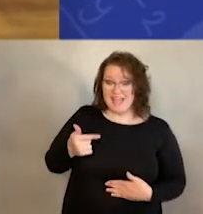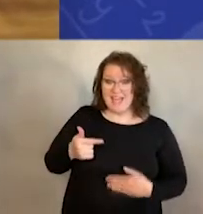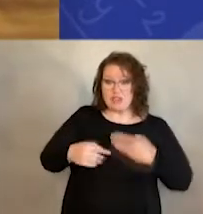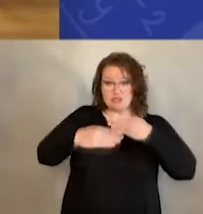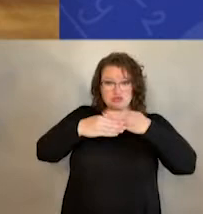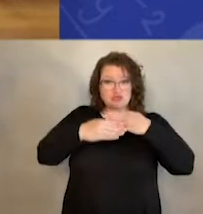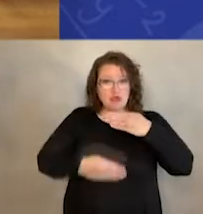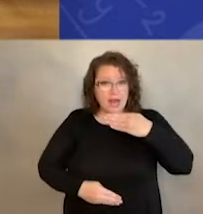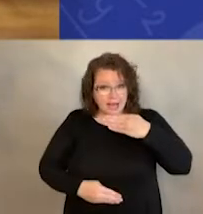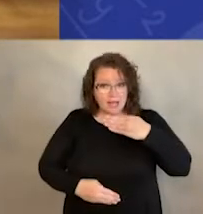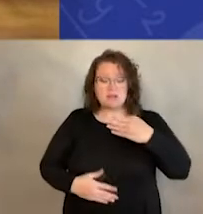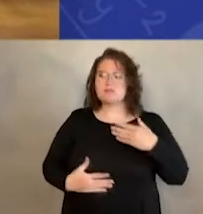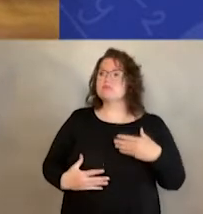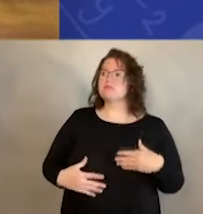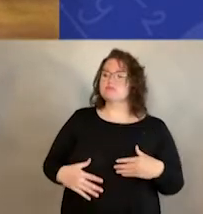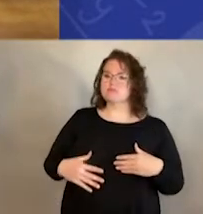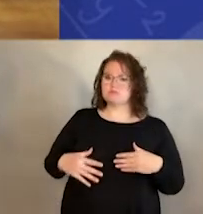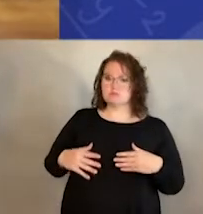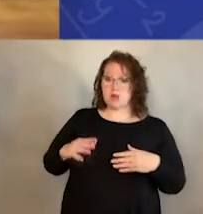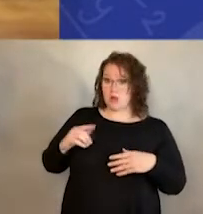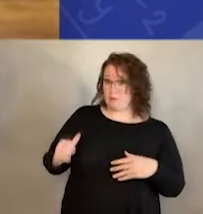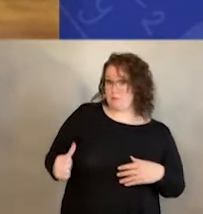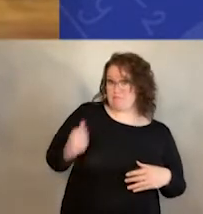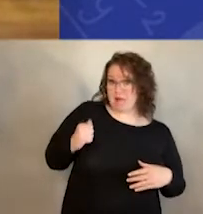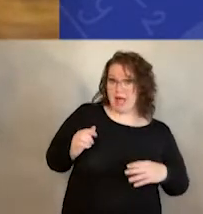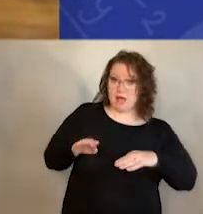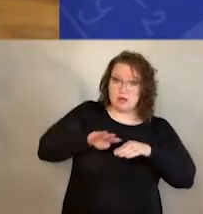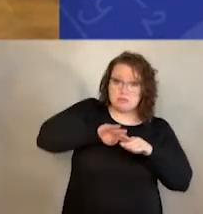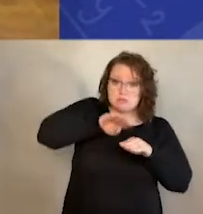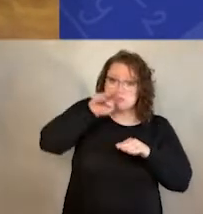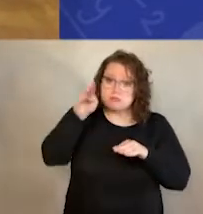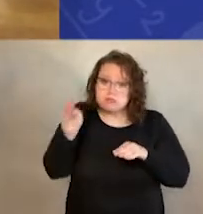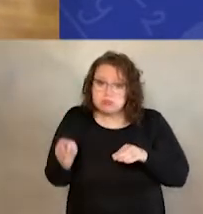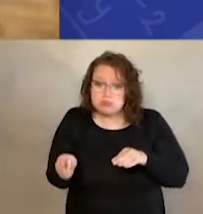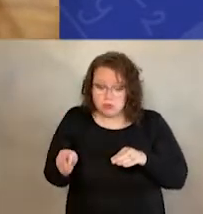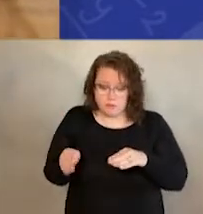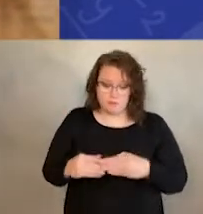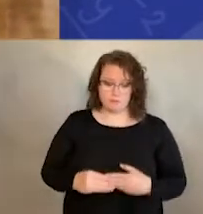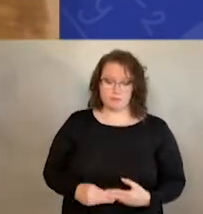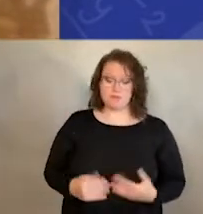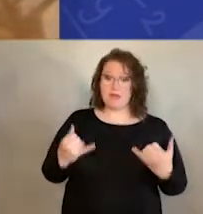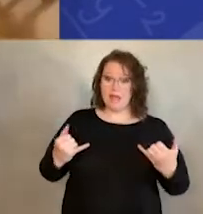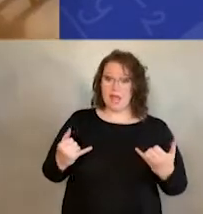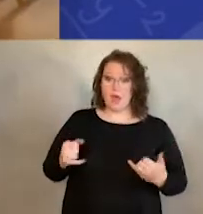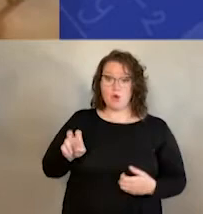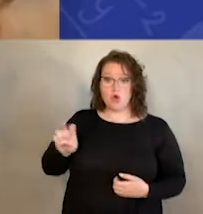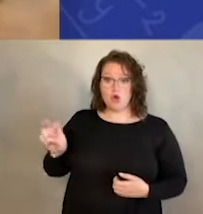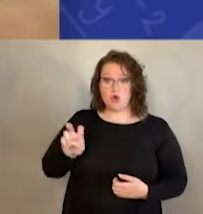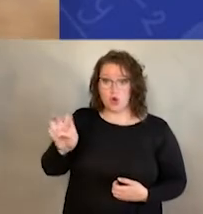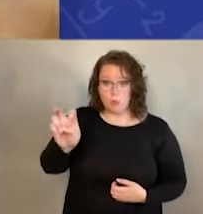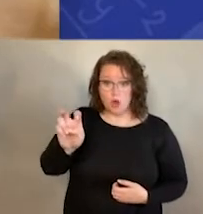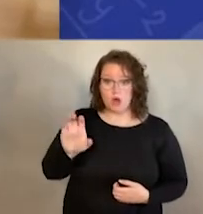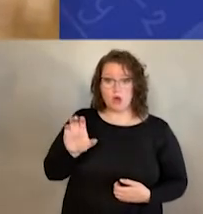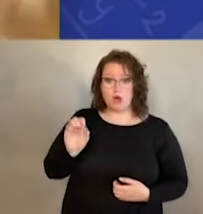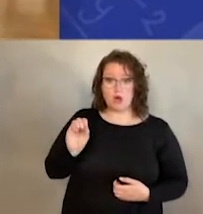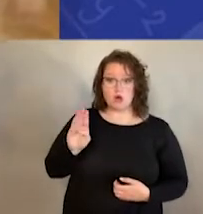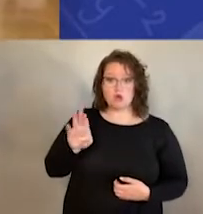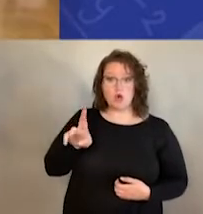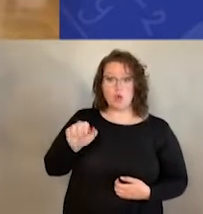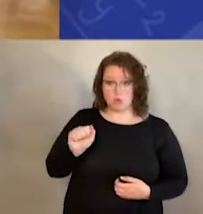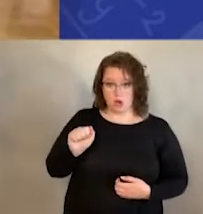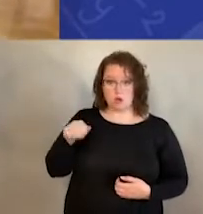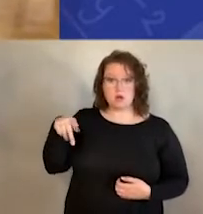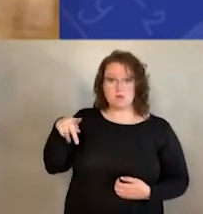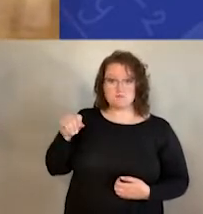legs somewhat straight with a nice arch on her back. Now the last one we're going to go to is the cobra pose. She's just going to stretch